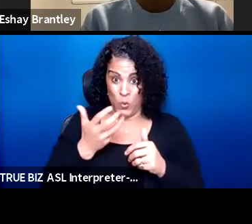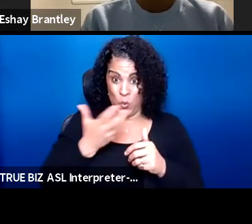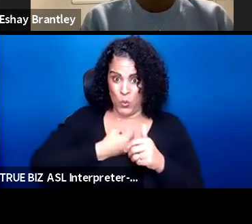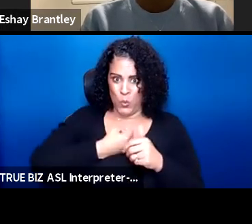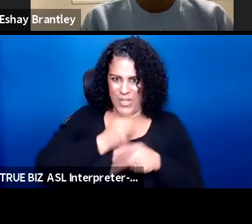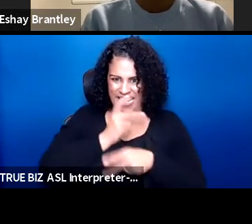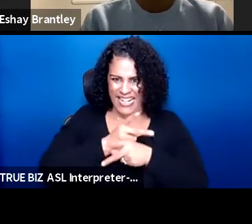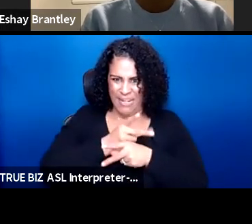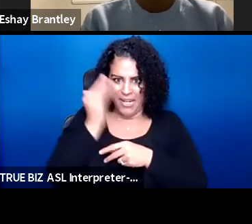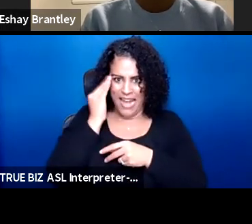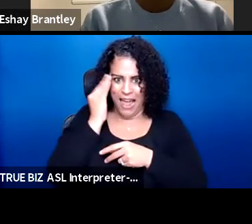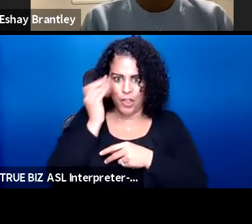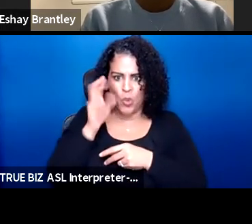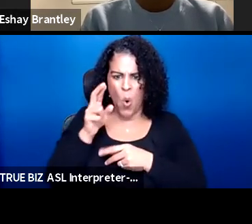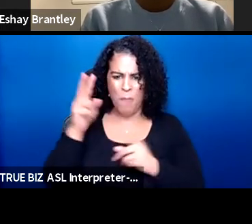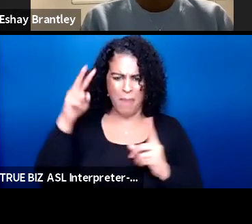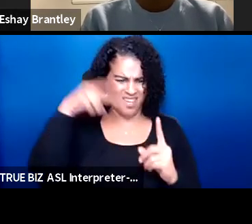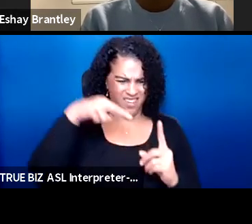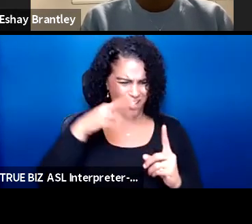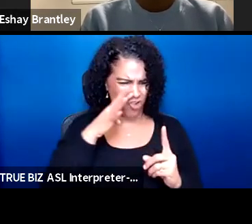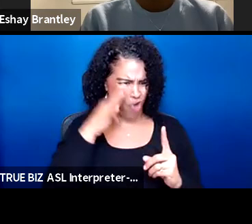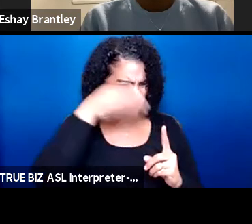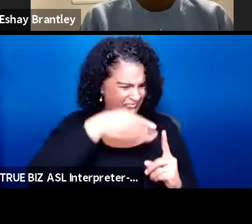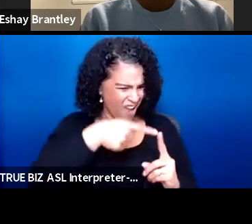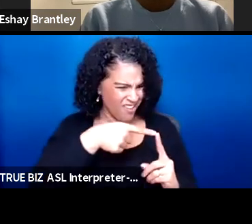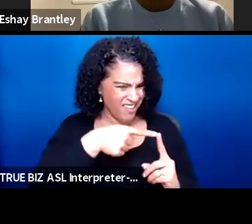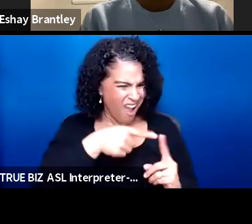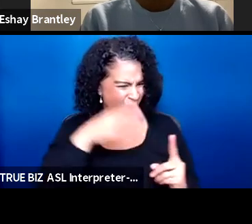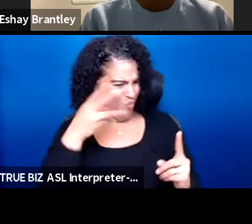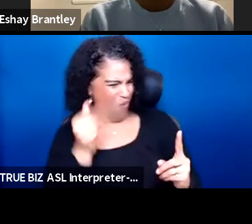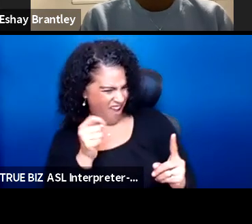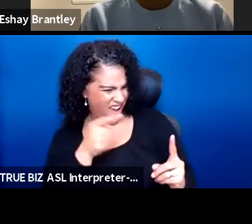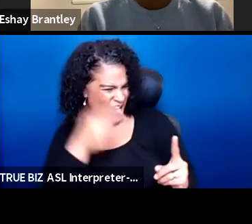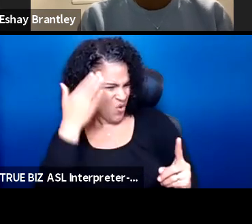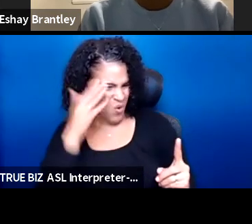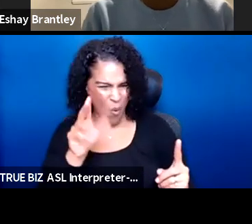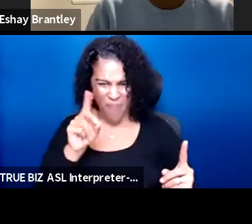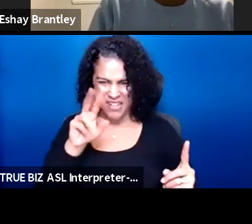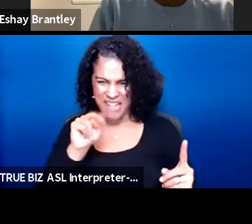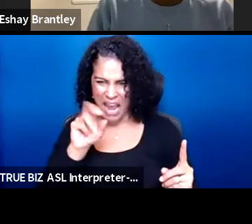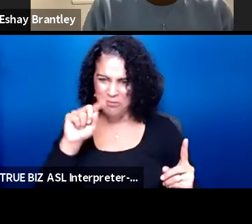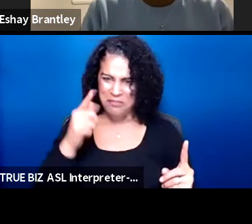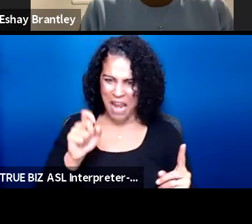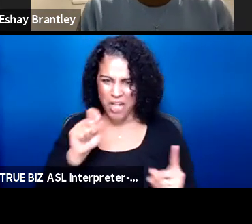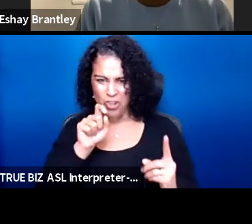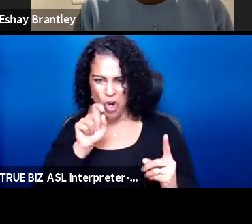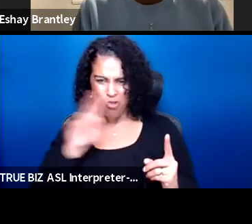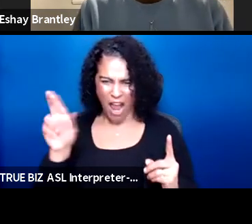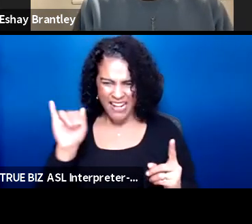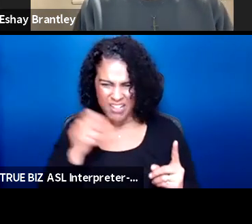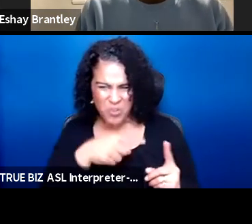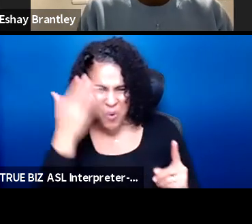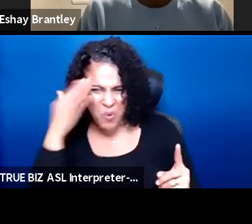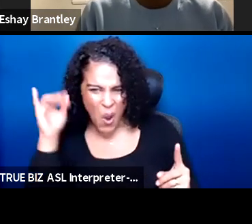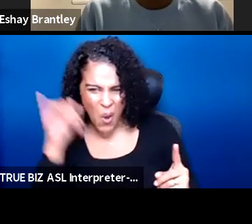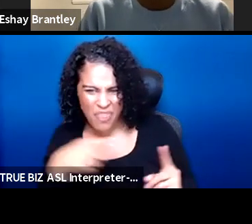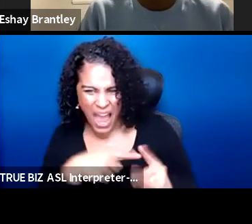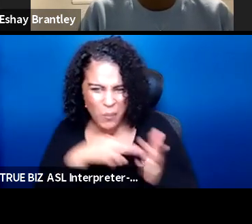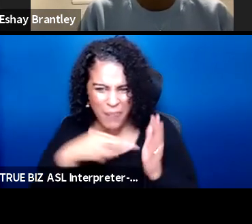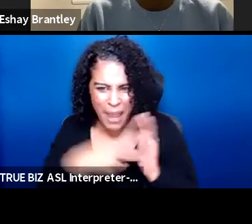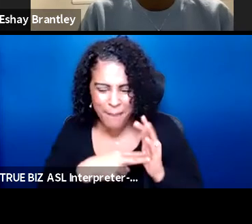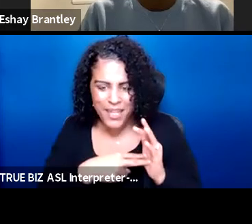to talk down to a youth like, what? You don't know what downstage right means? Who? You know, that